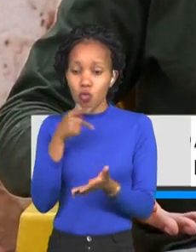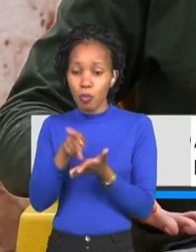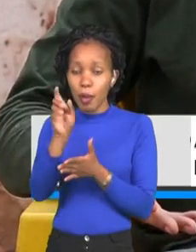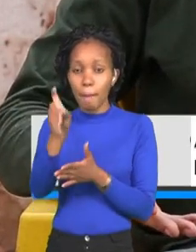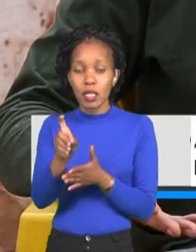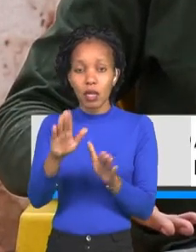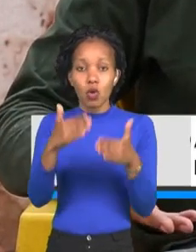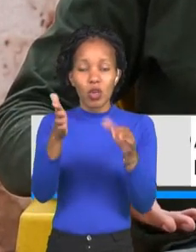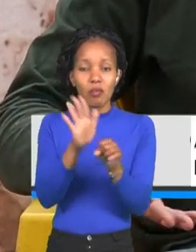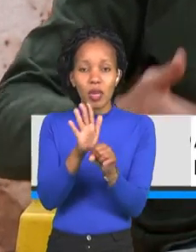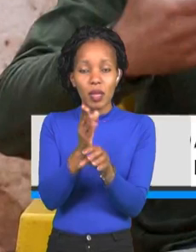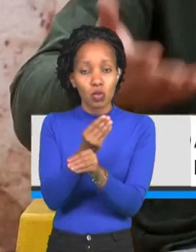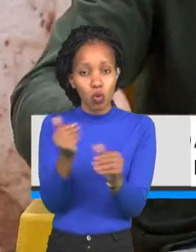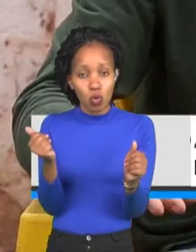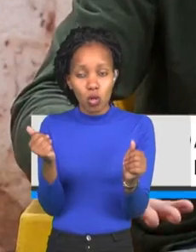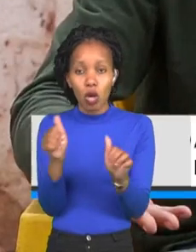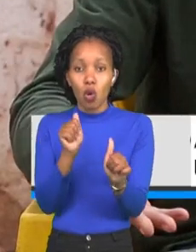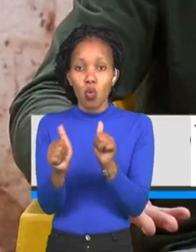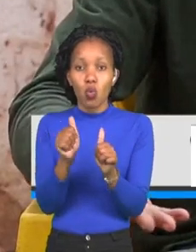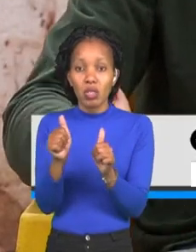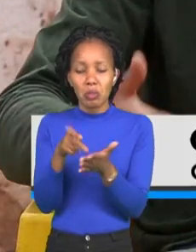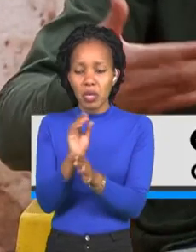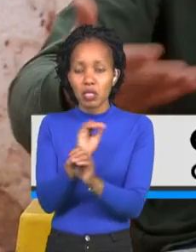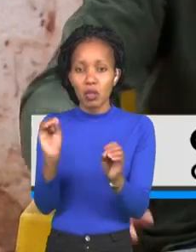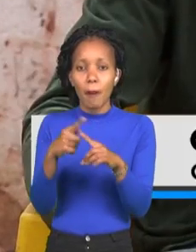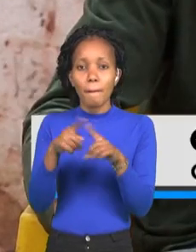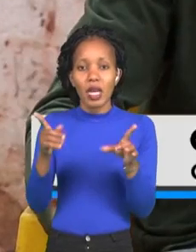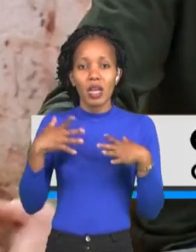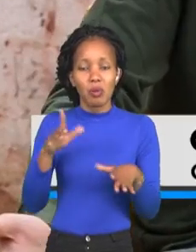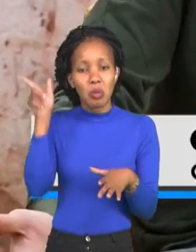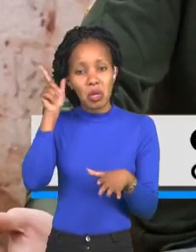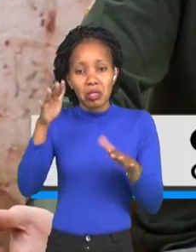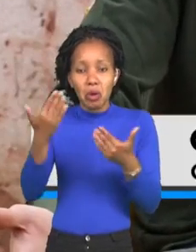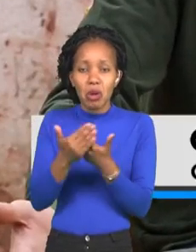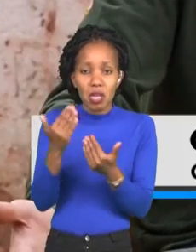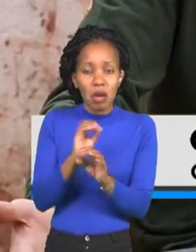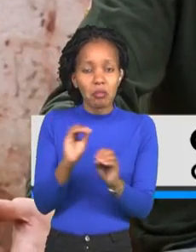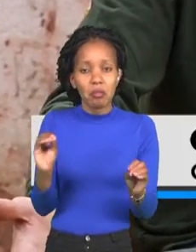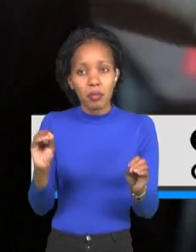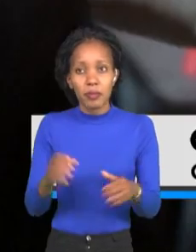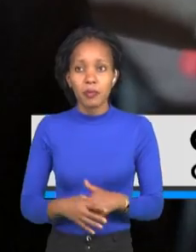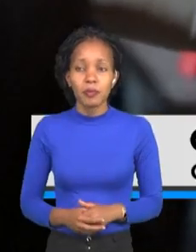We provide so many solutions that cost nothing, but no one listens or cares.